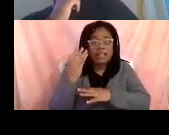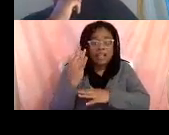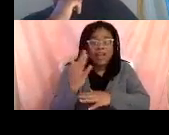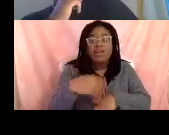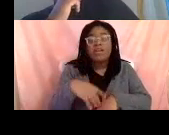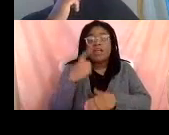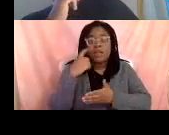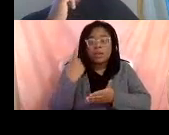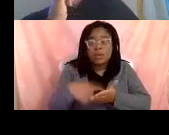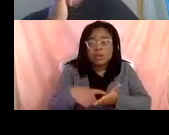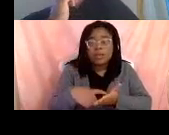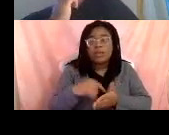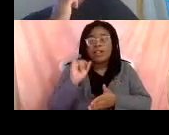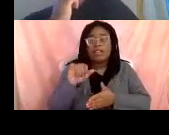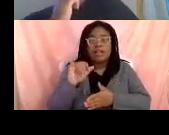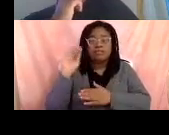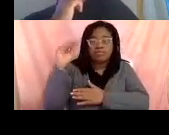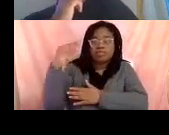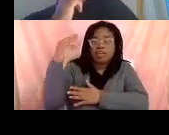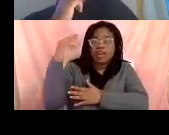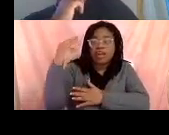notice the sunshine,